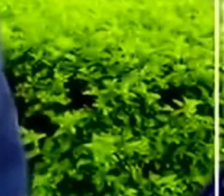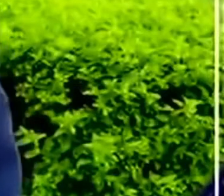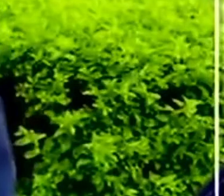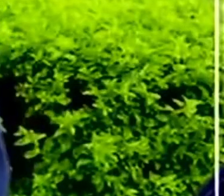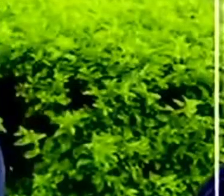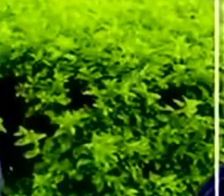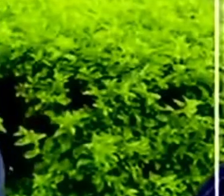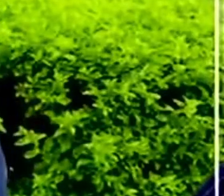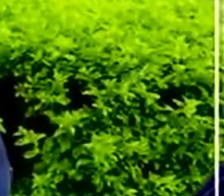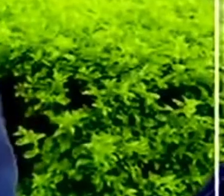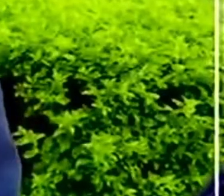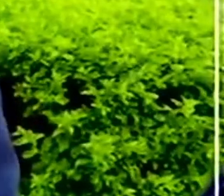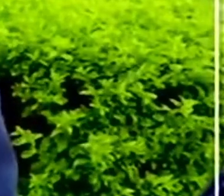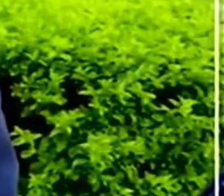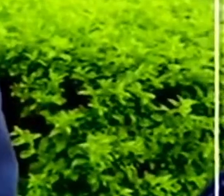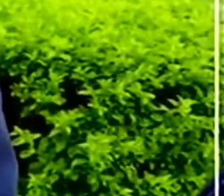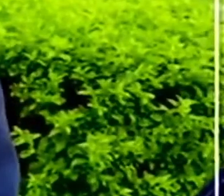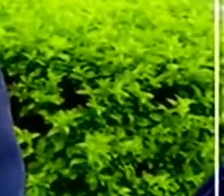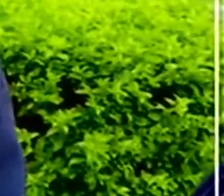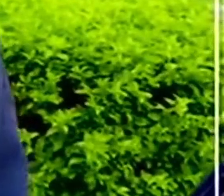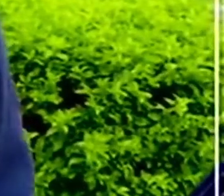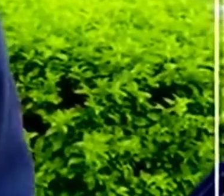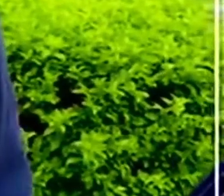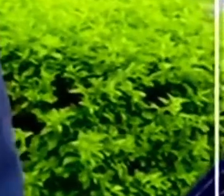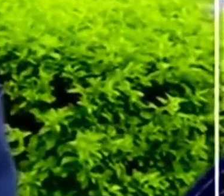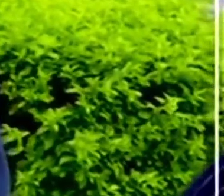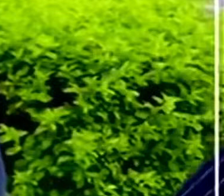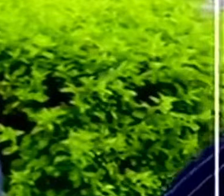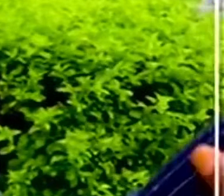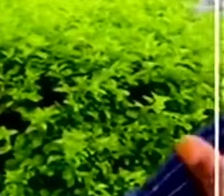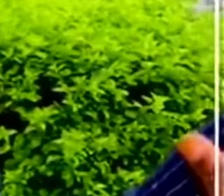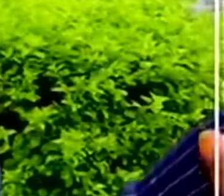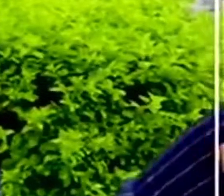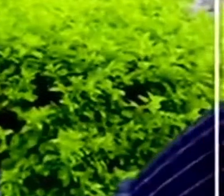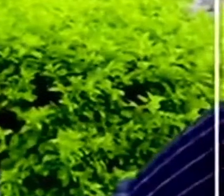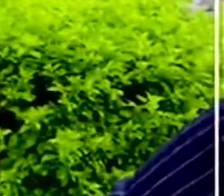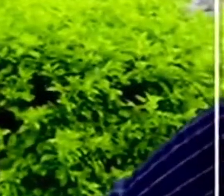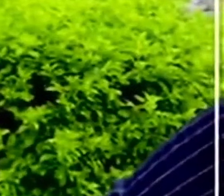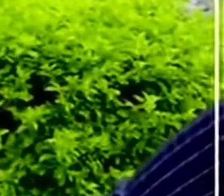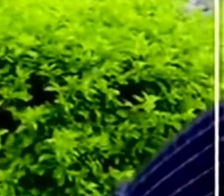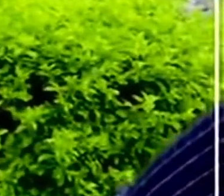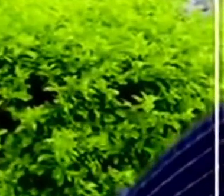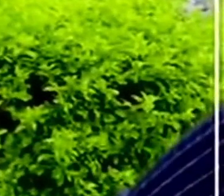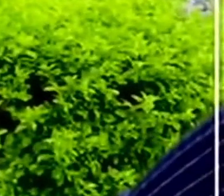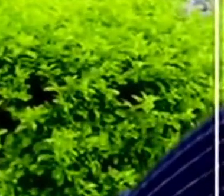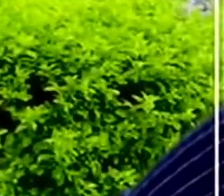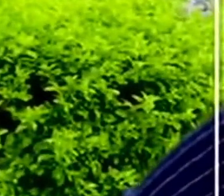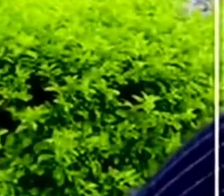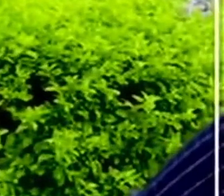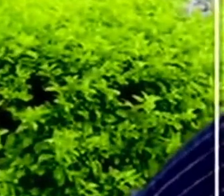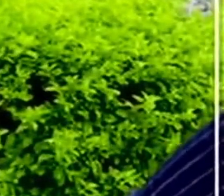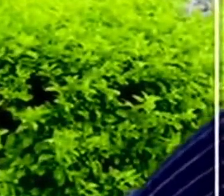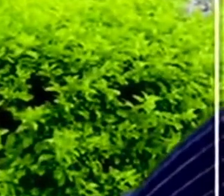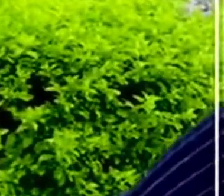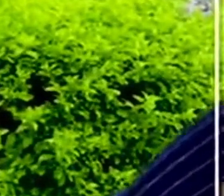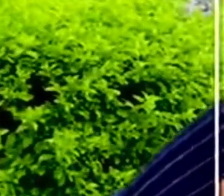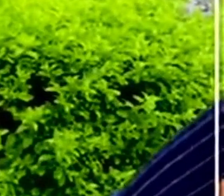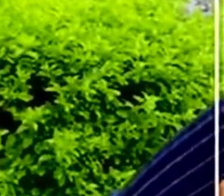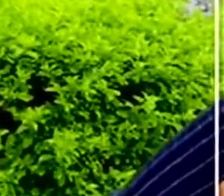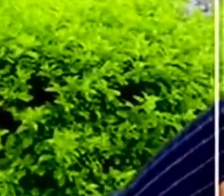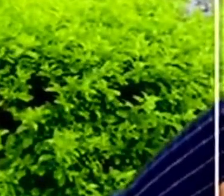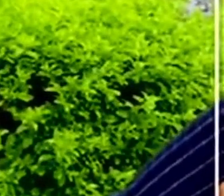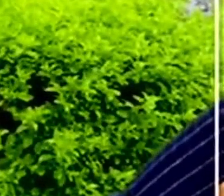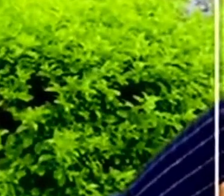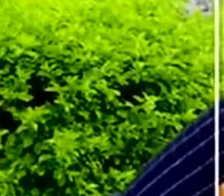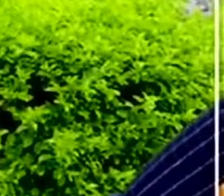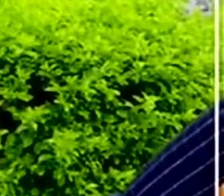Honorable Dr. Aaron Mwanza is an area member of parliament for Kaumbwe constituency. Was born and bred in Kaumbwe